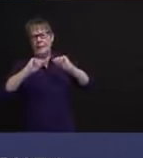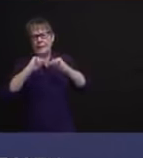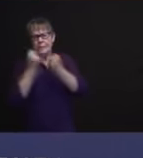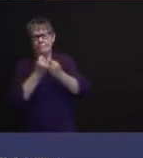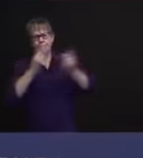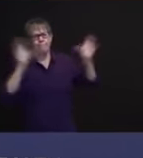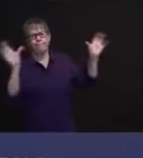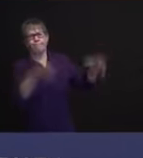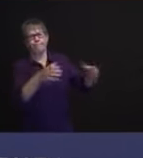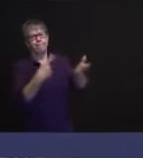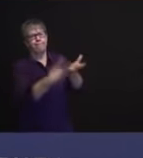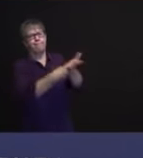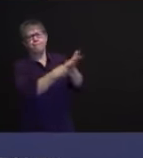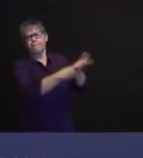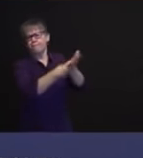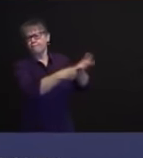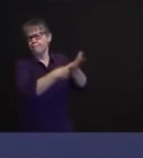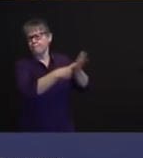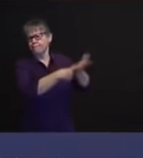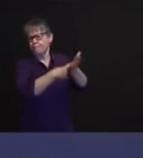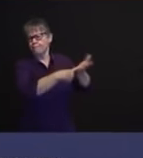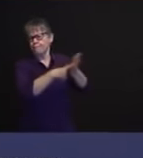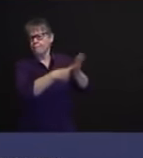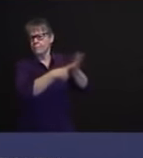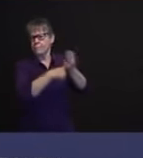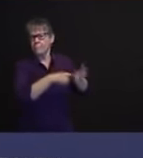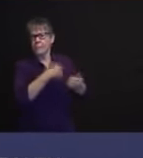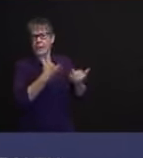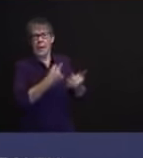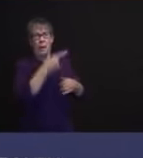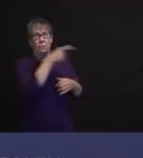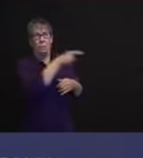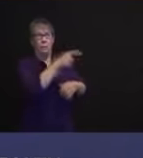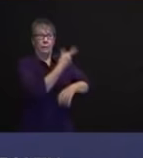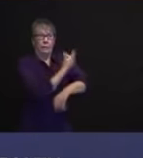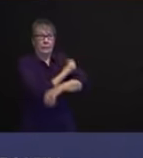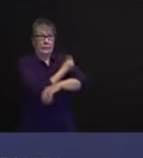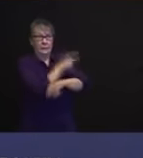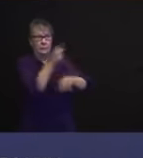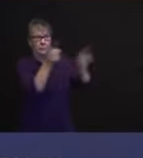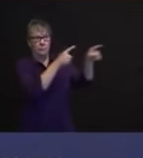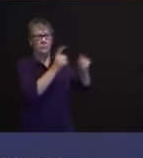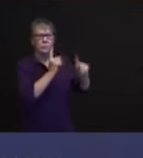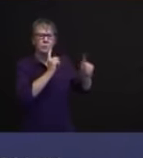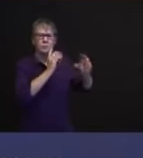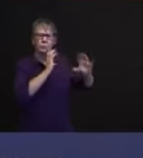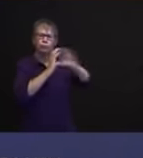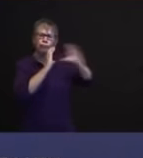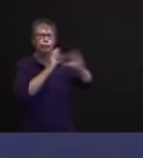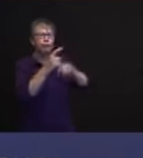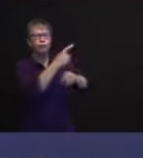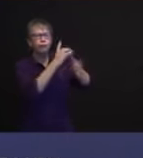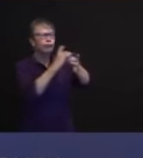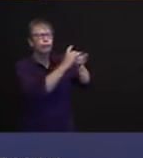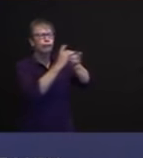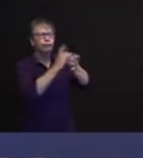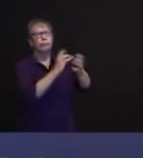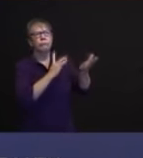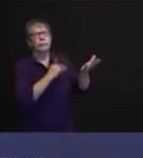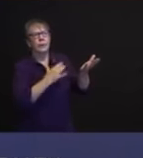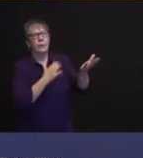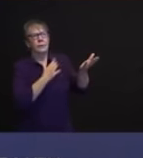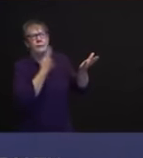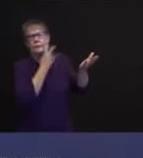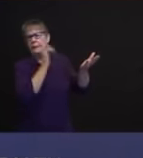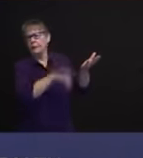thing for everybody. Folks, again, please, particularly in the teeth of bad weather, this